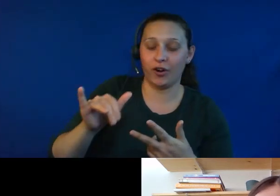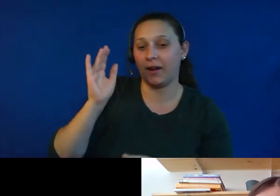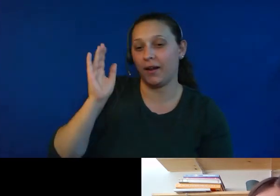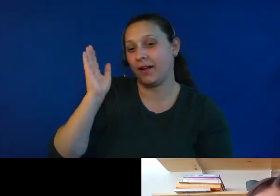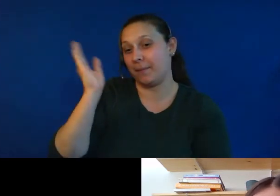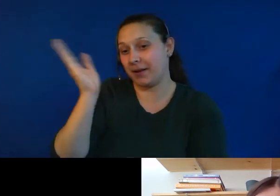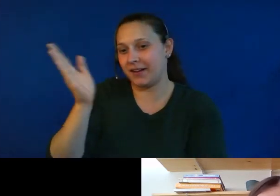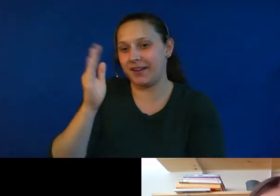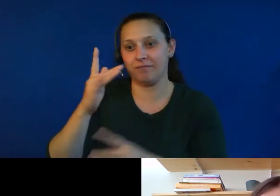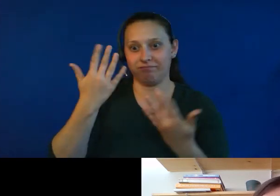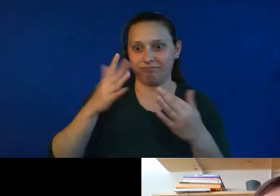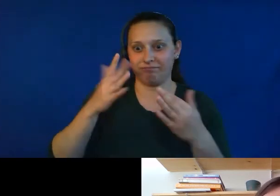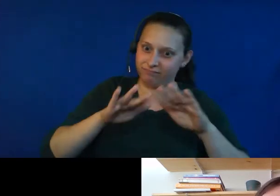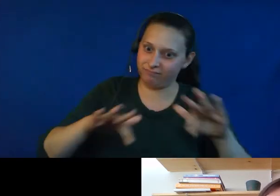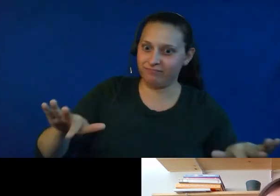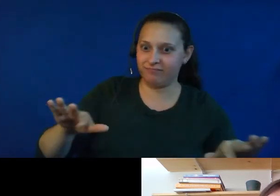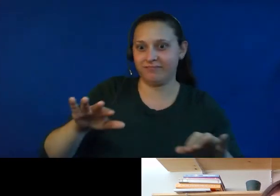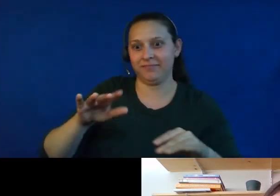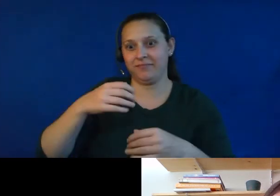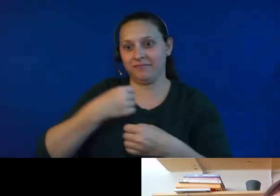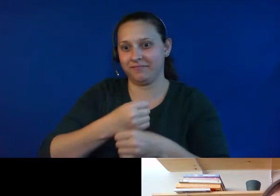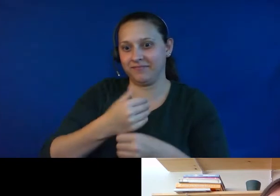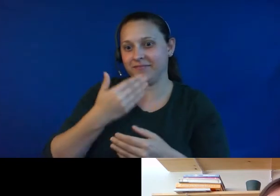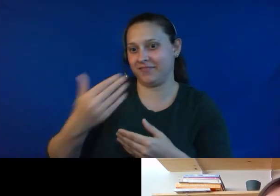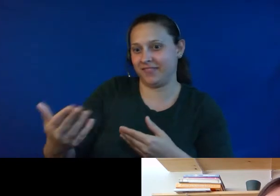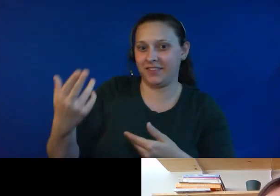products. Thanks for joining us today.